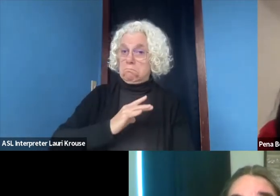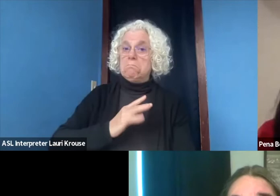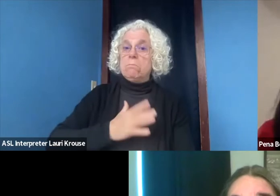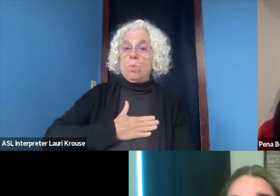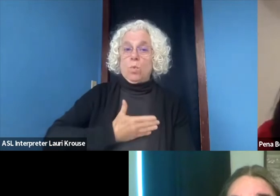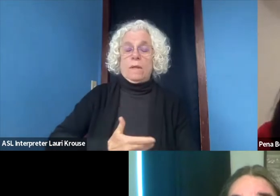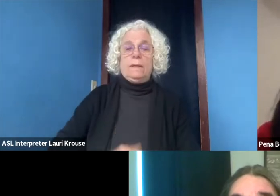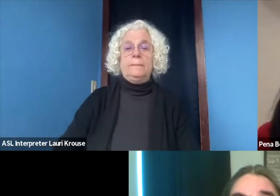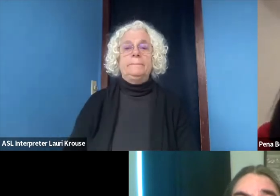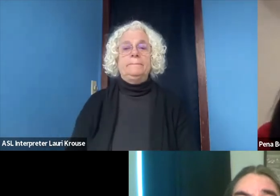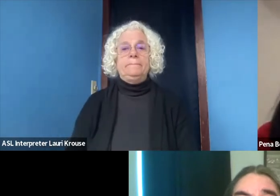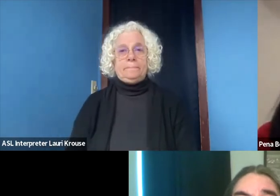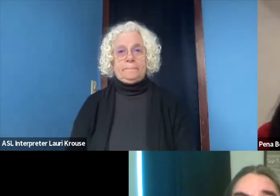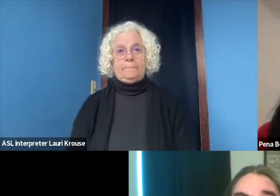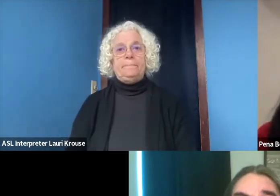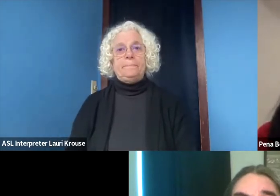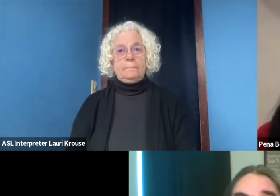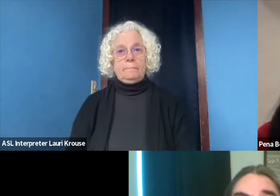least now